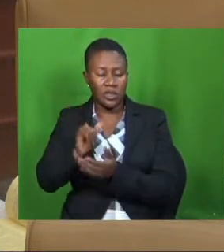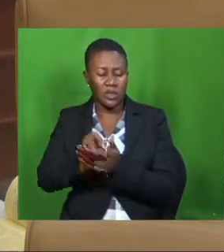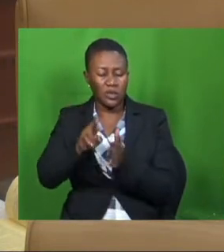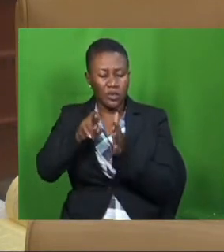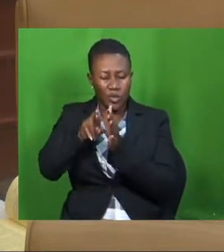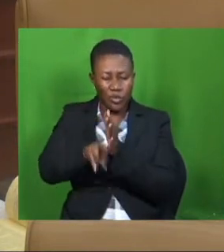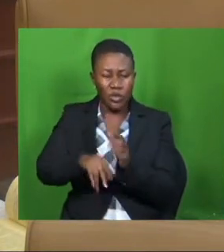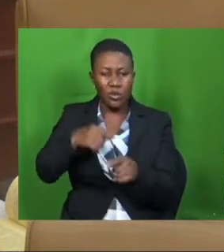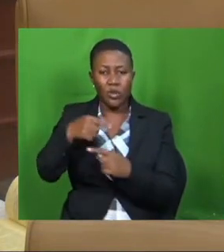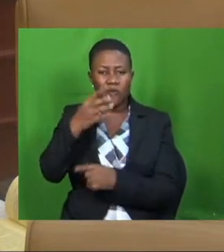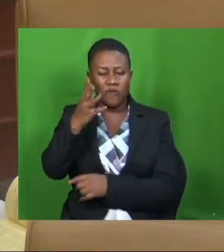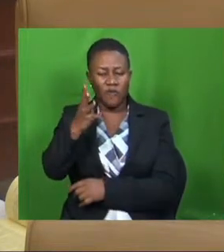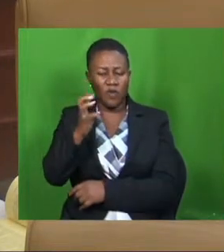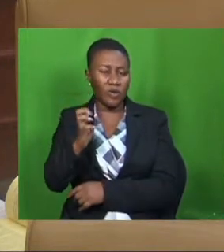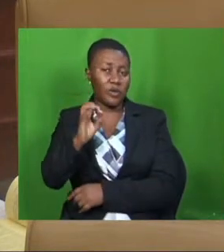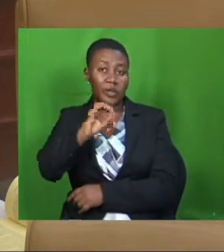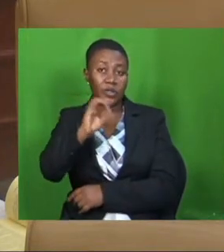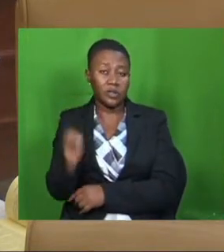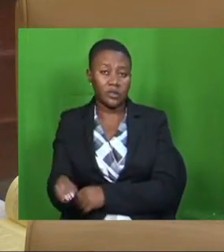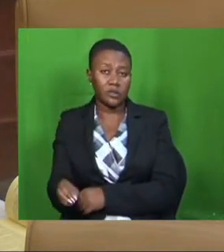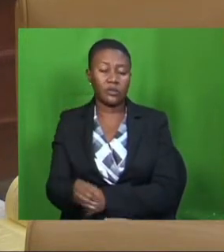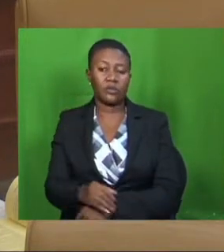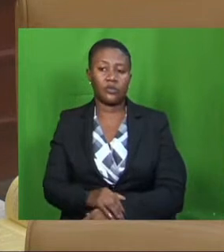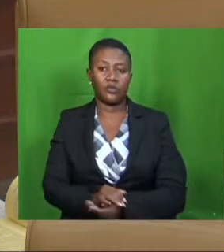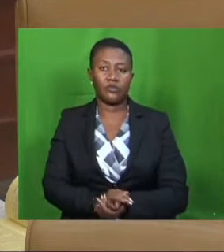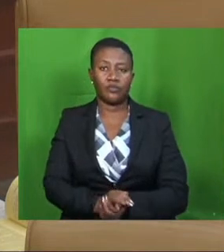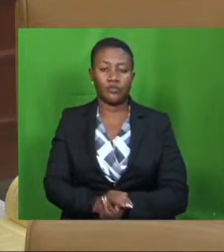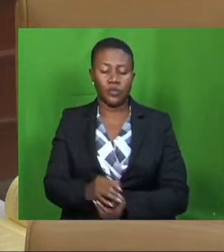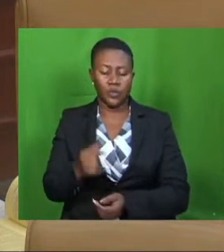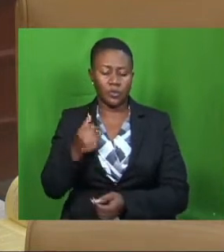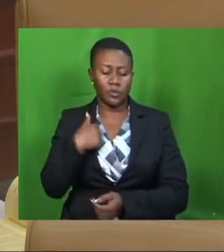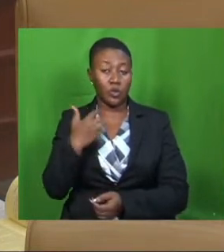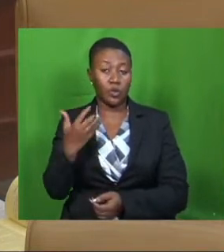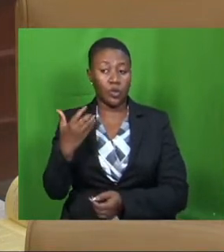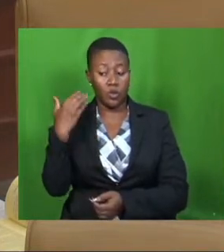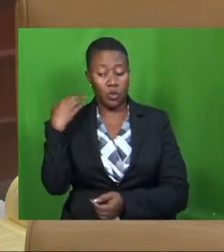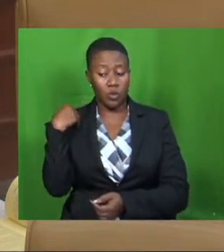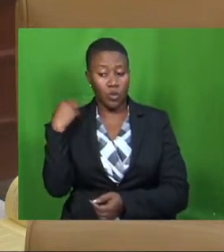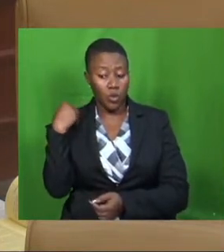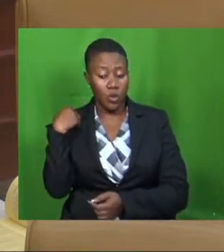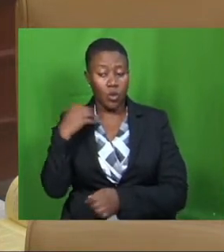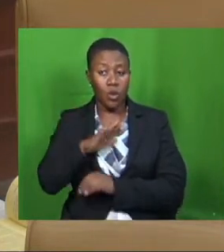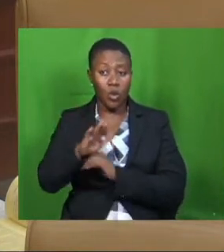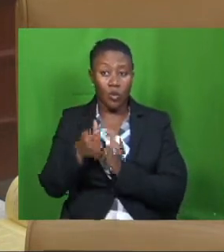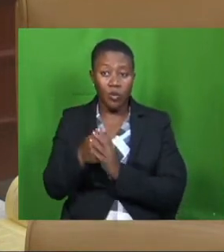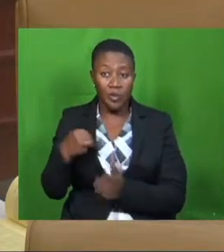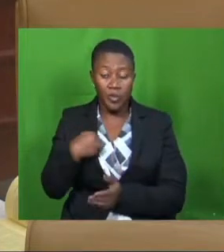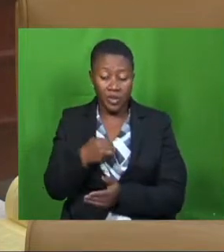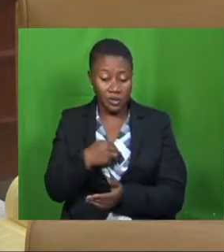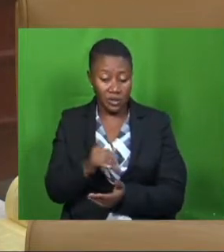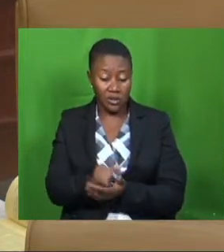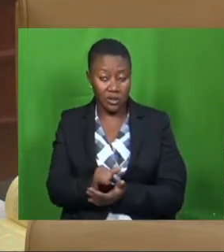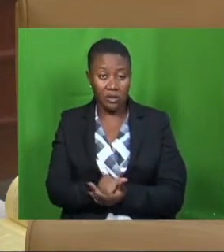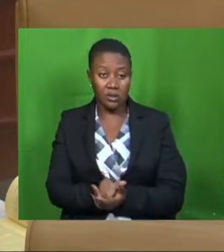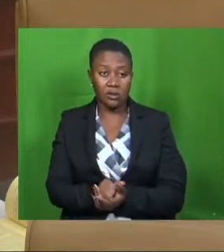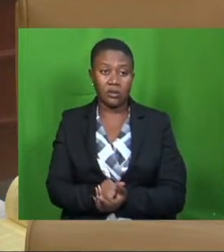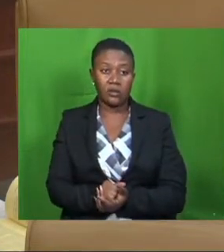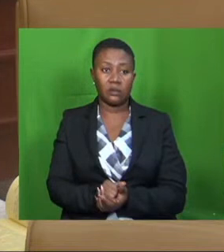Standing Orders of the House. But Mr. Speaker, let me draw the attention of the committee for a very significant